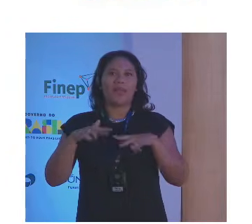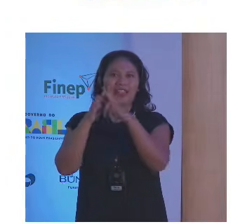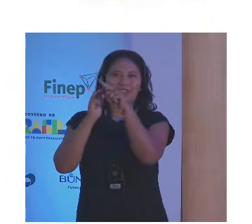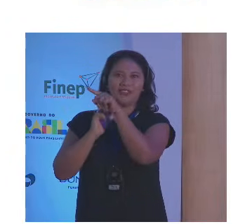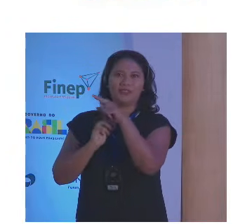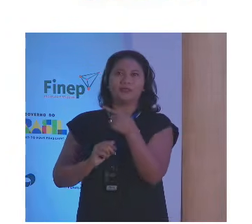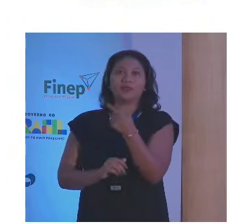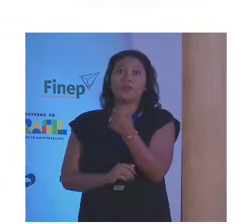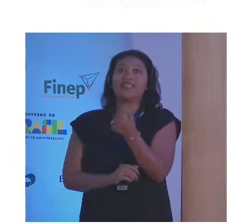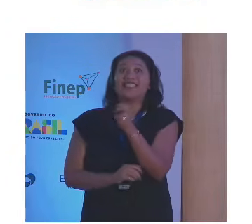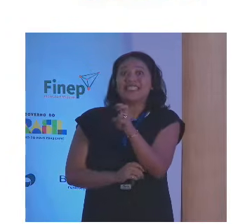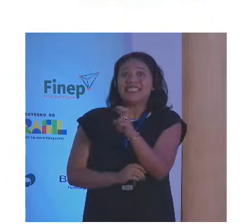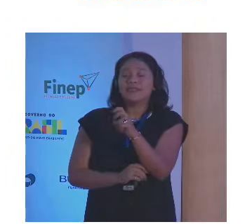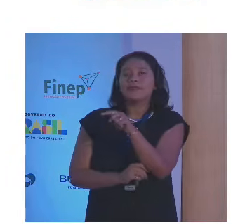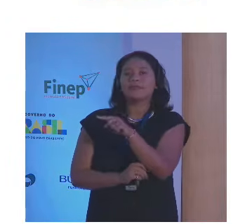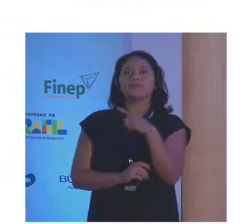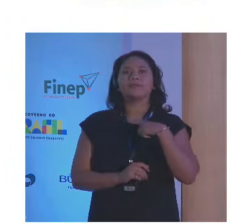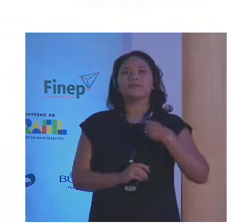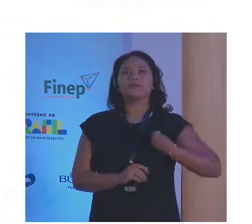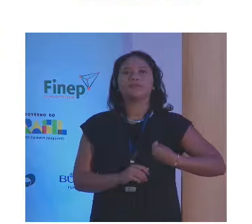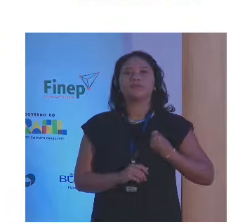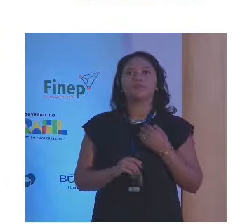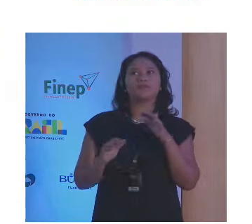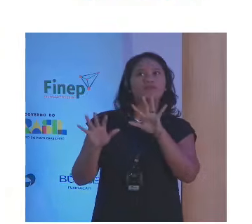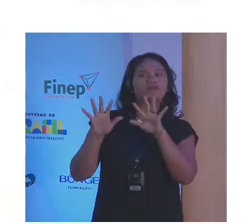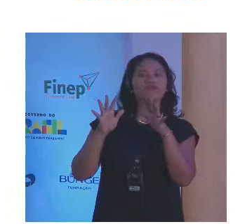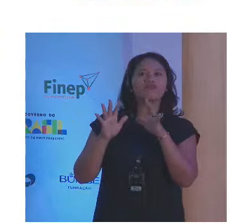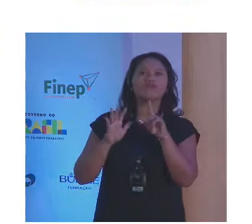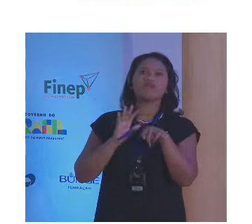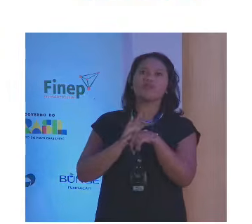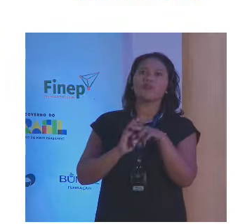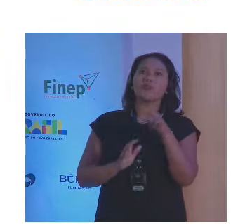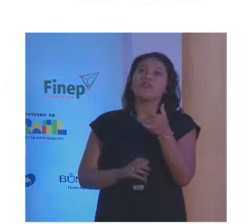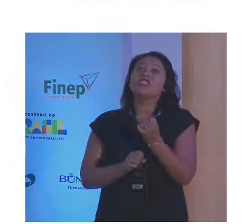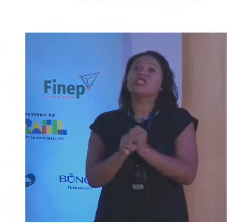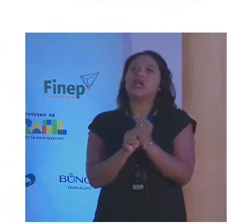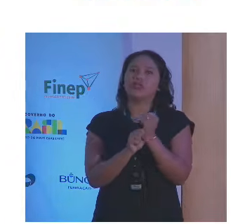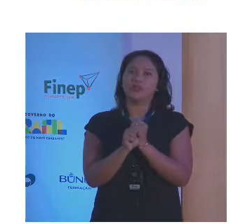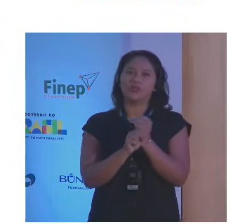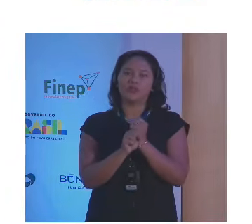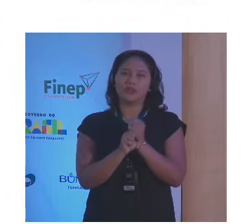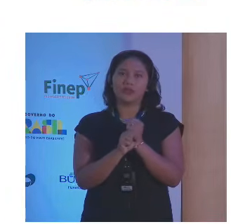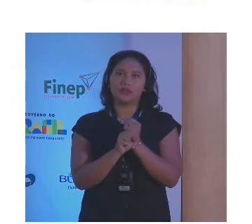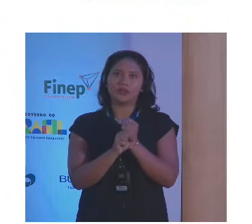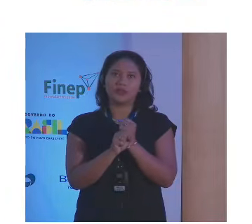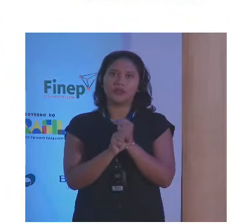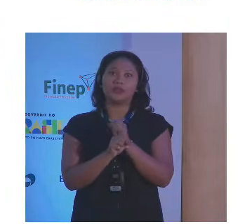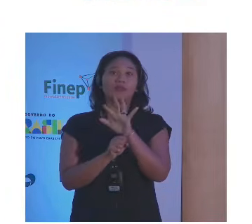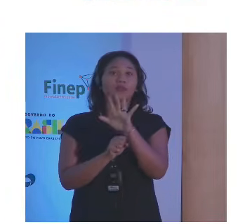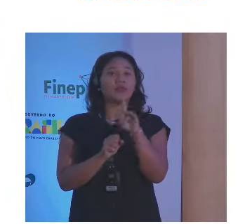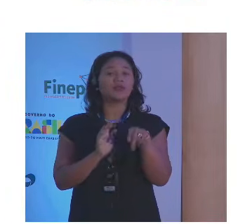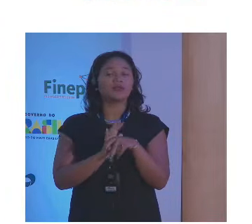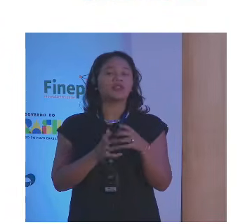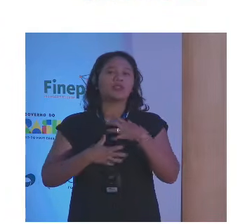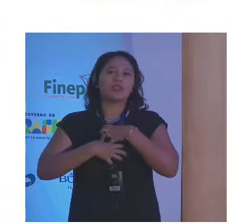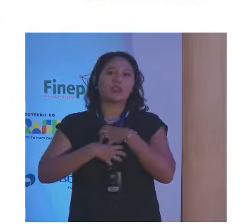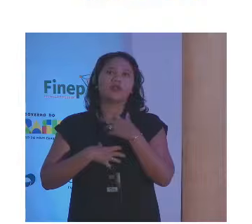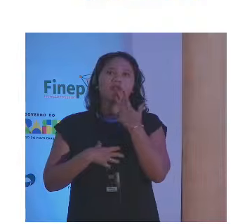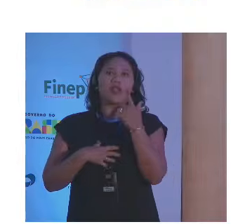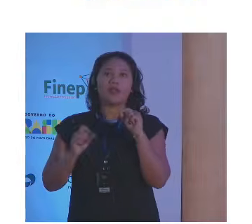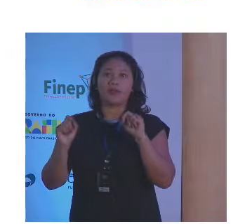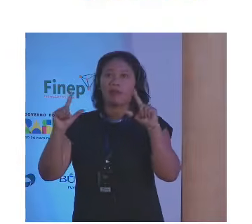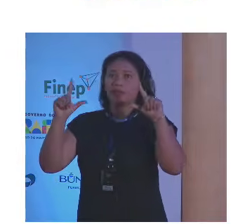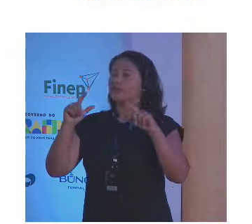2015, it is the 20-year anomaly one is looking for. I would also like just to show an image to the far